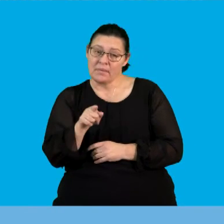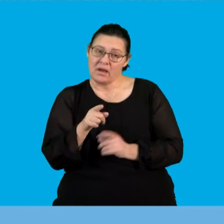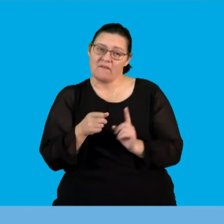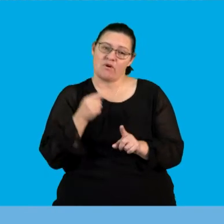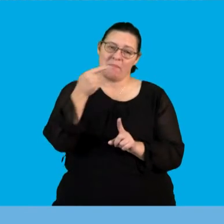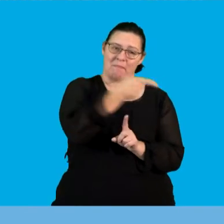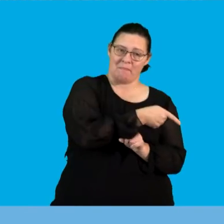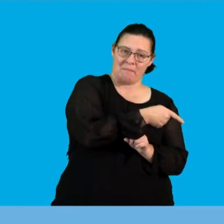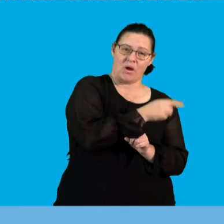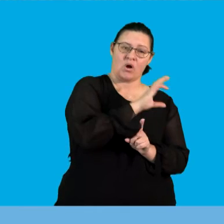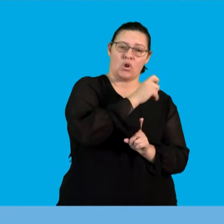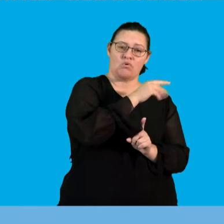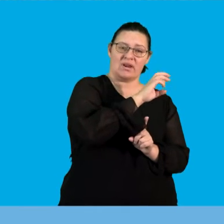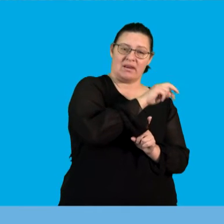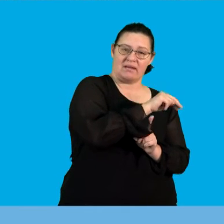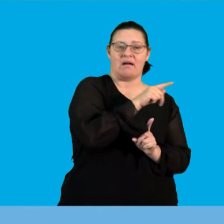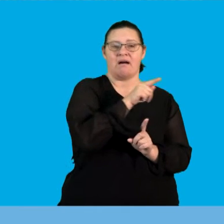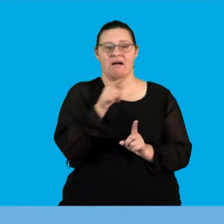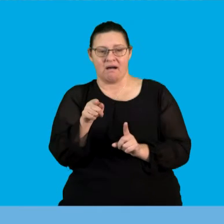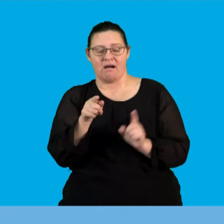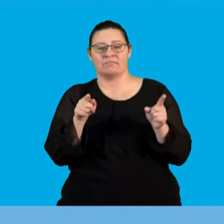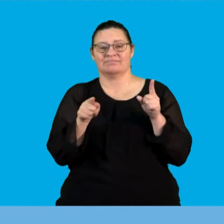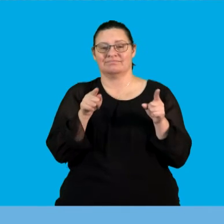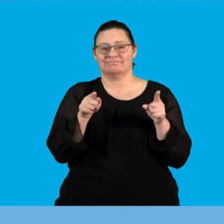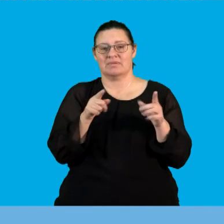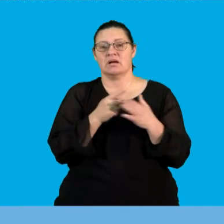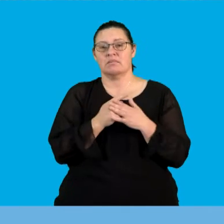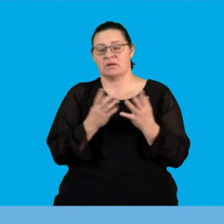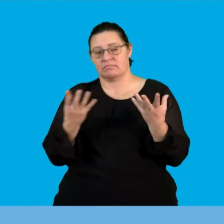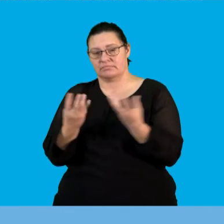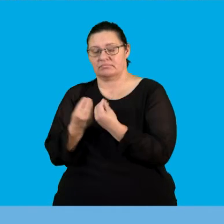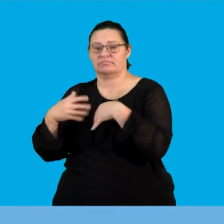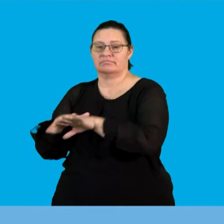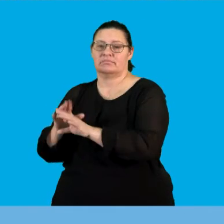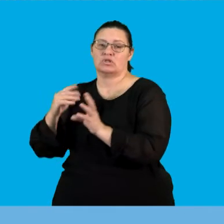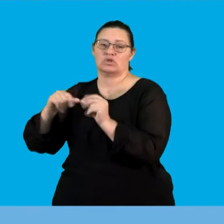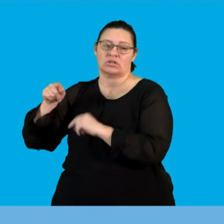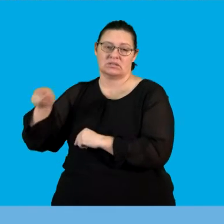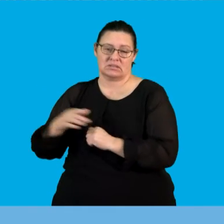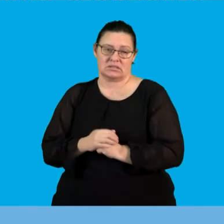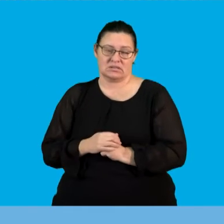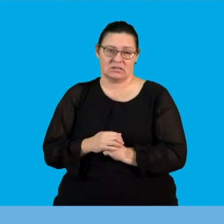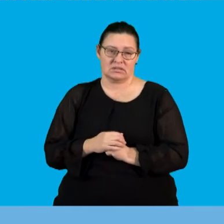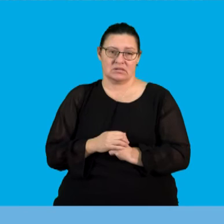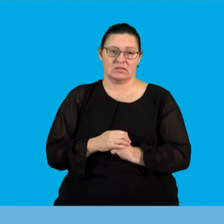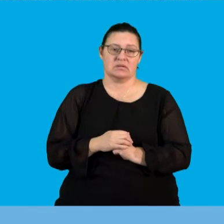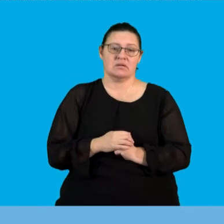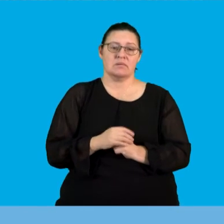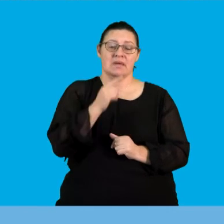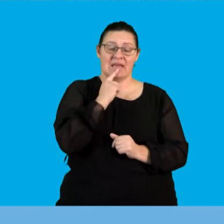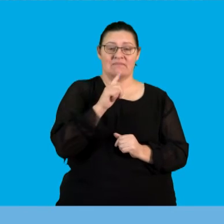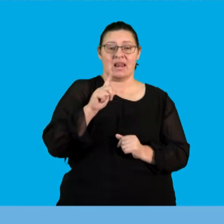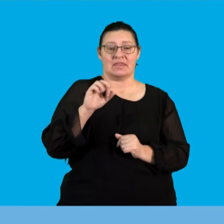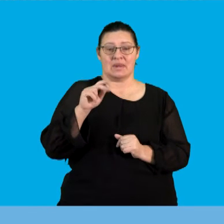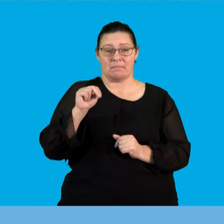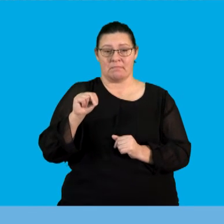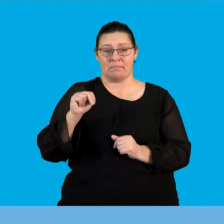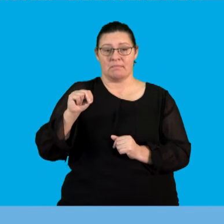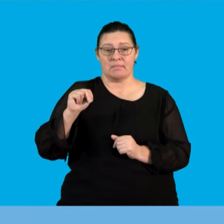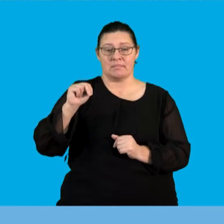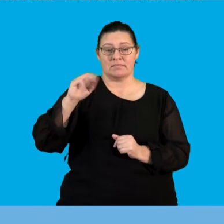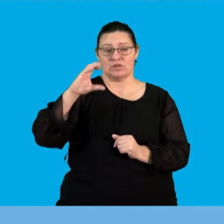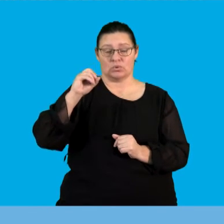the chlorine acid. So therefore, that's going to be our potassium chloride as our salt. Then the carbonate being the lithium, and then